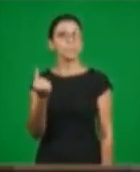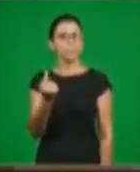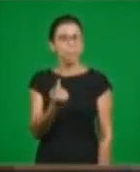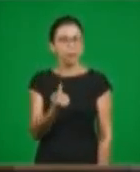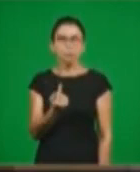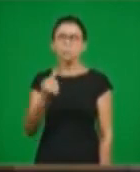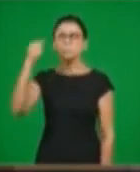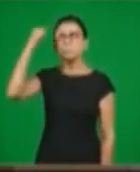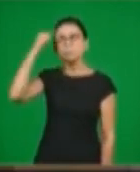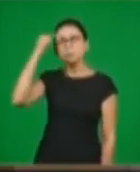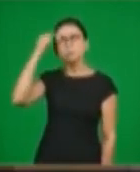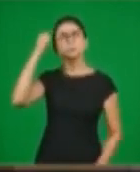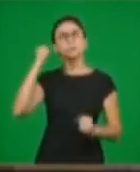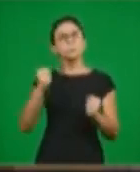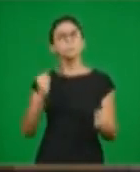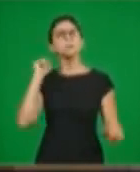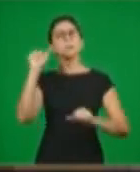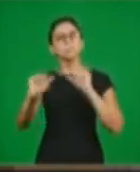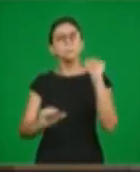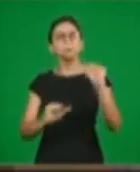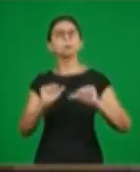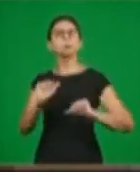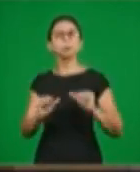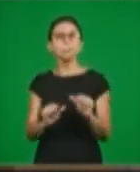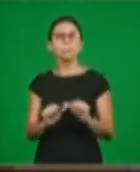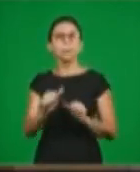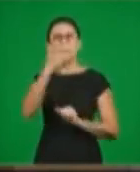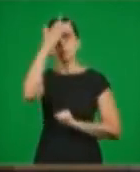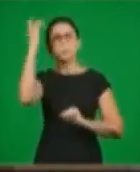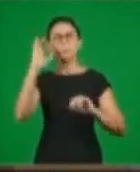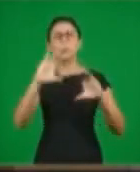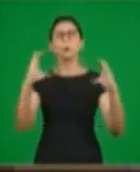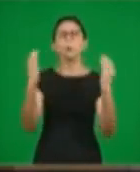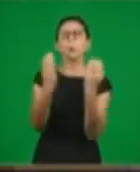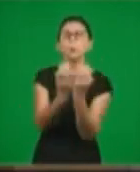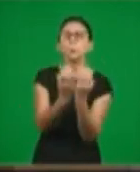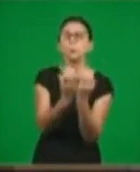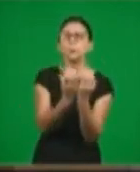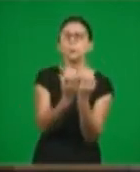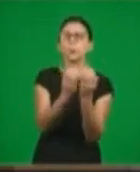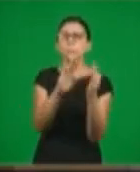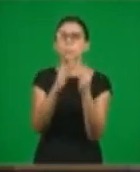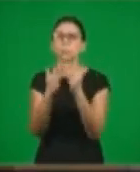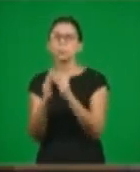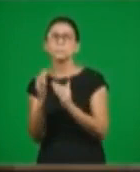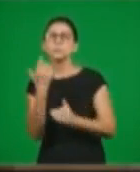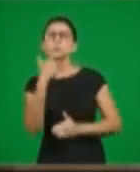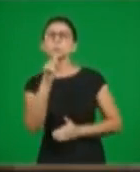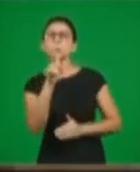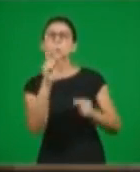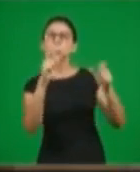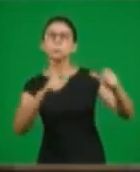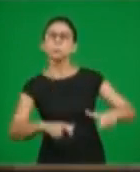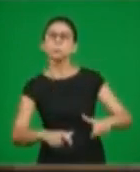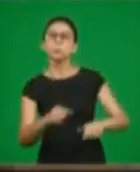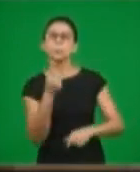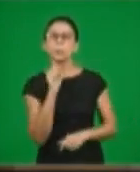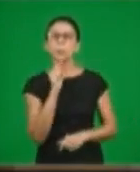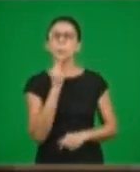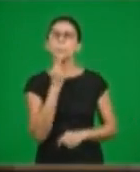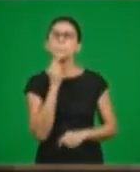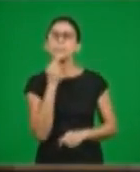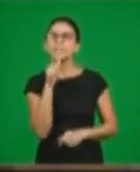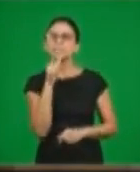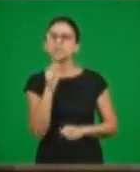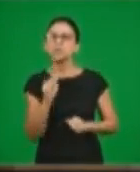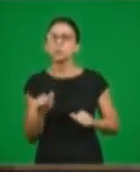we could change today. Those who are in the community of Rocinha, they could be down there. You